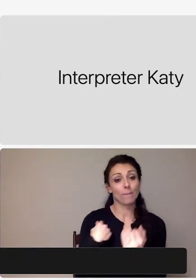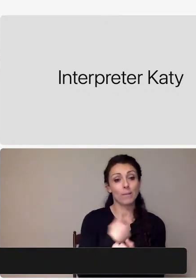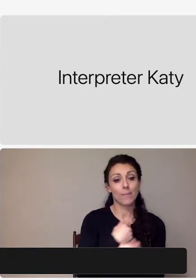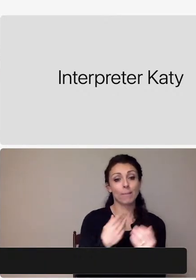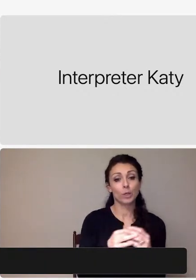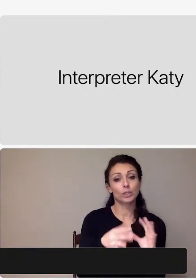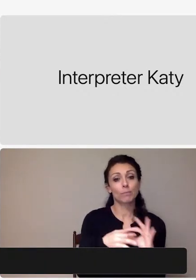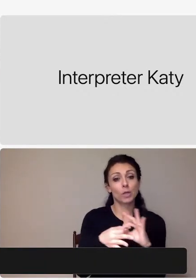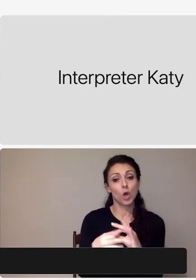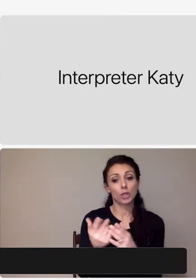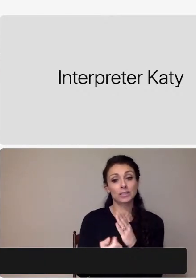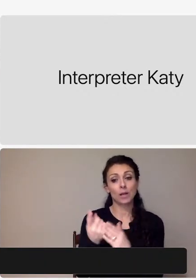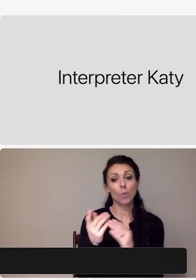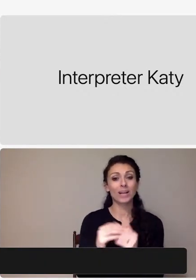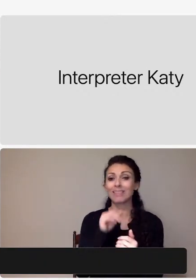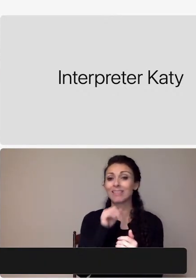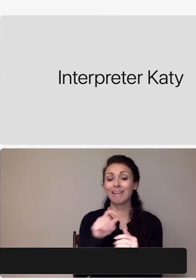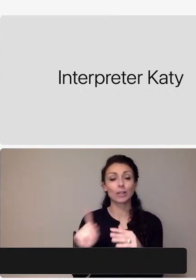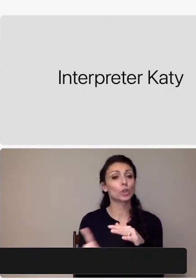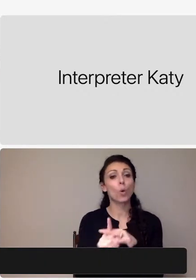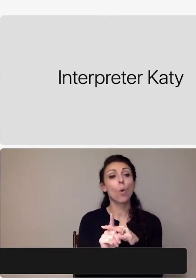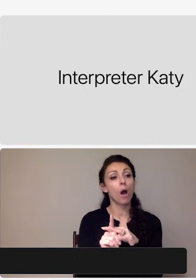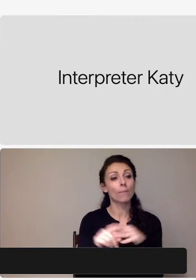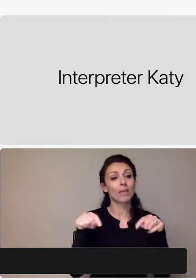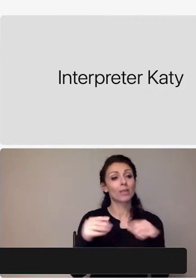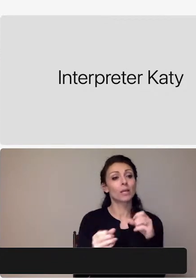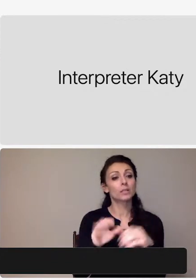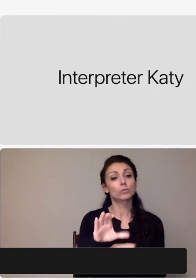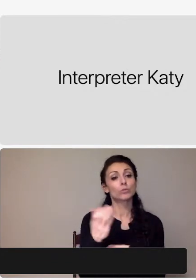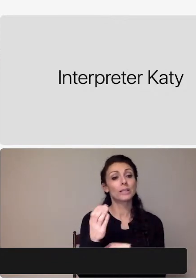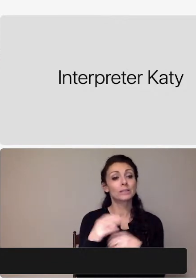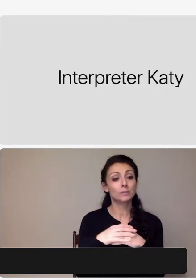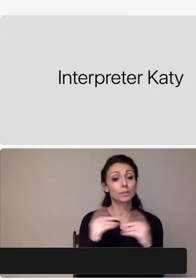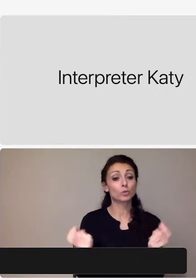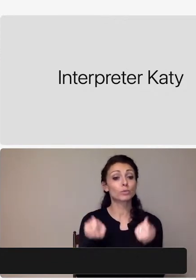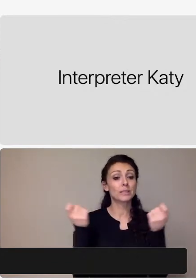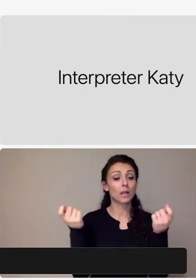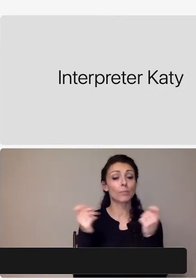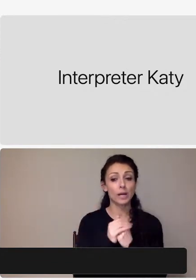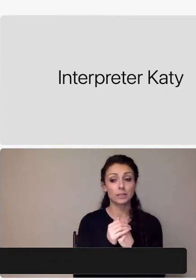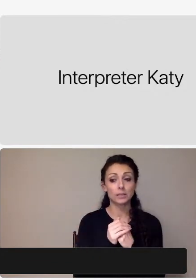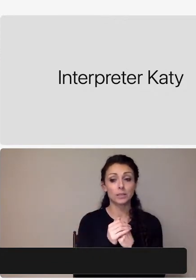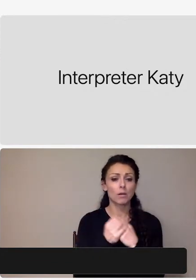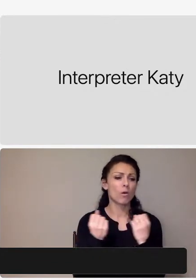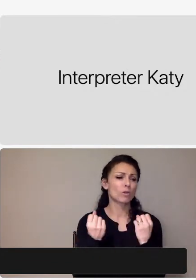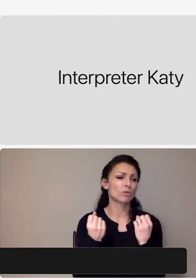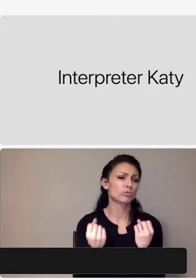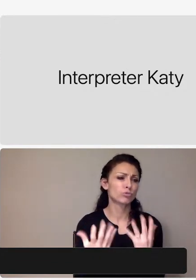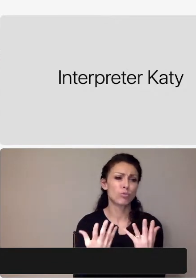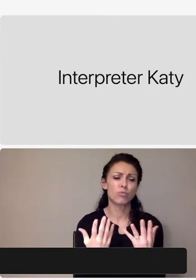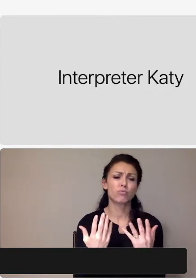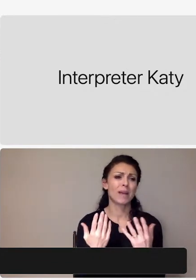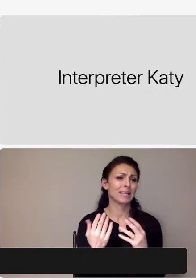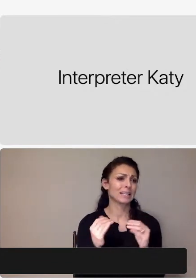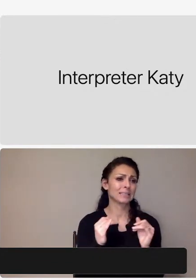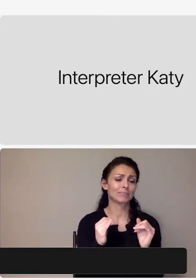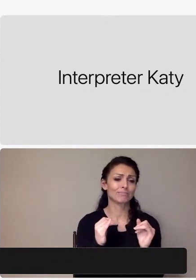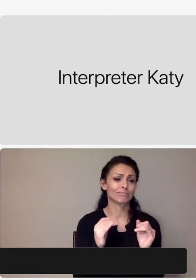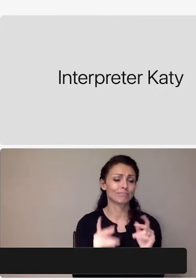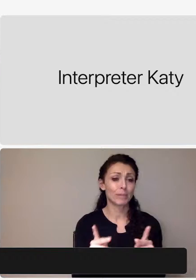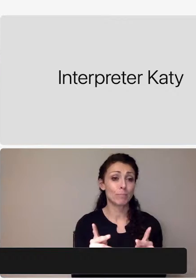and they won't be there this christmas to celebrate i have too many people close to me